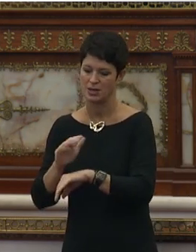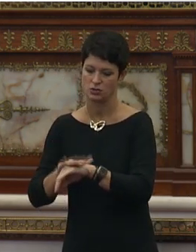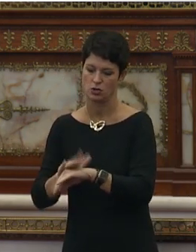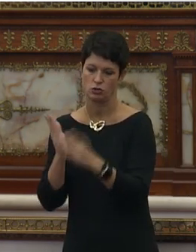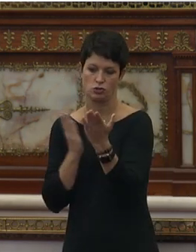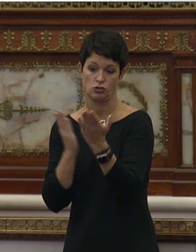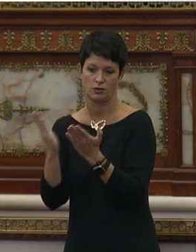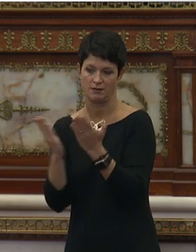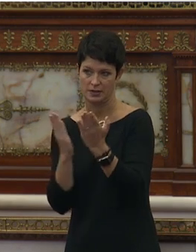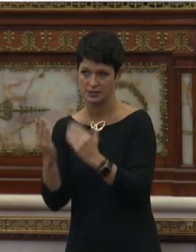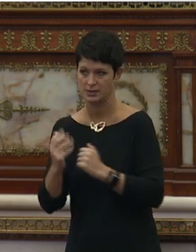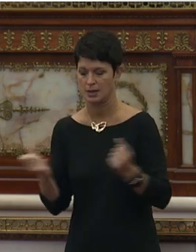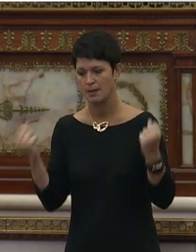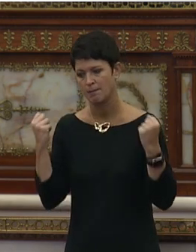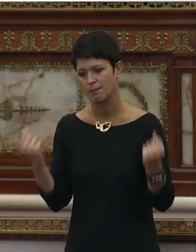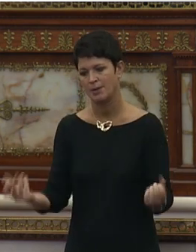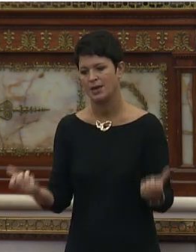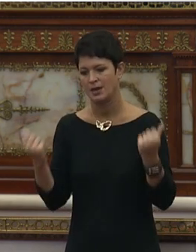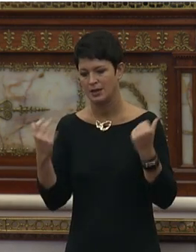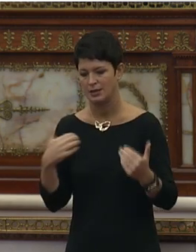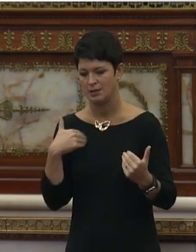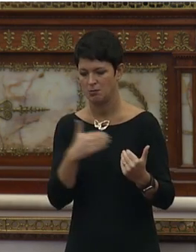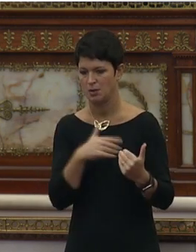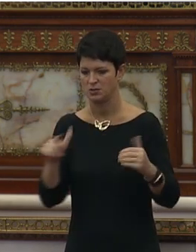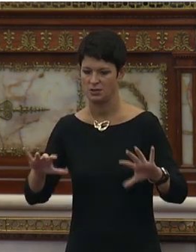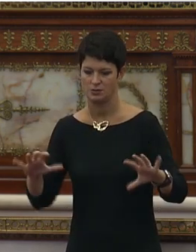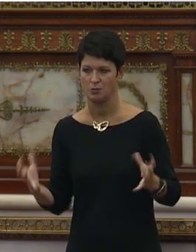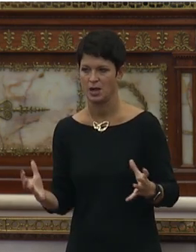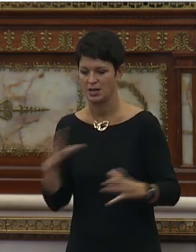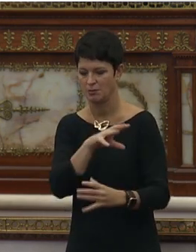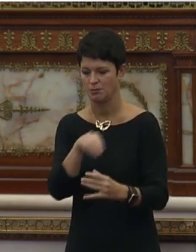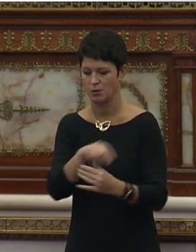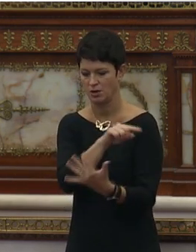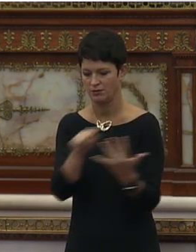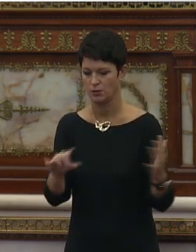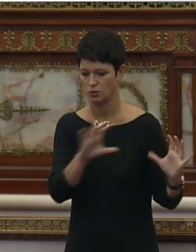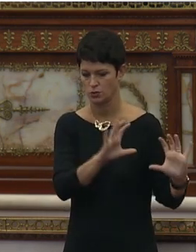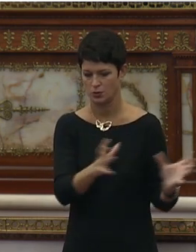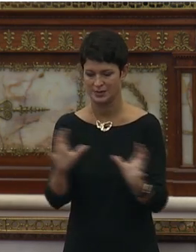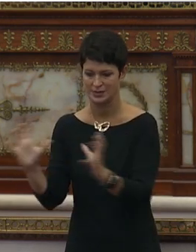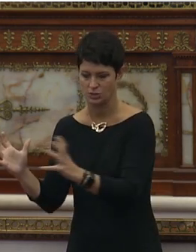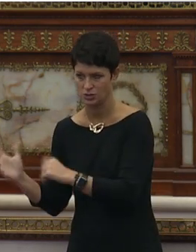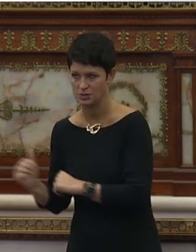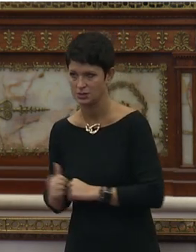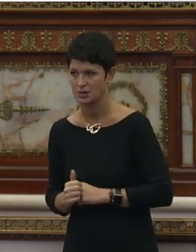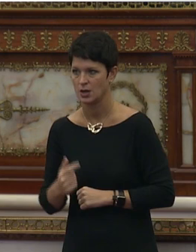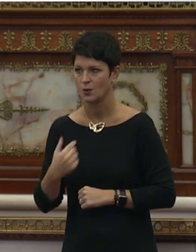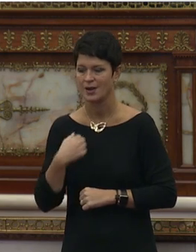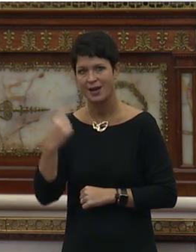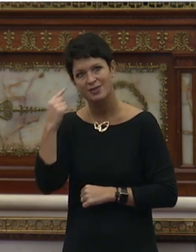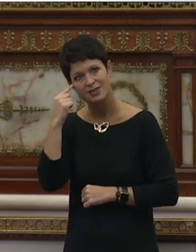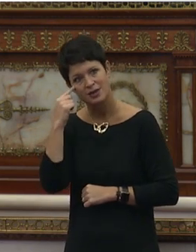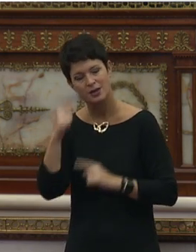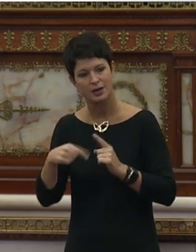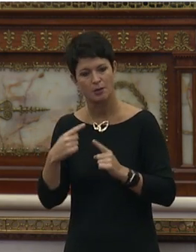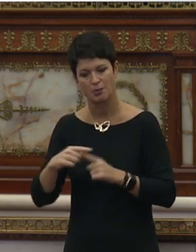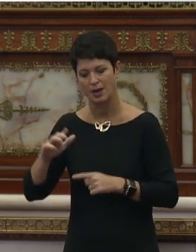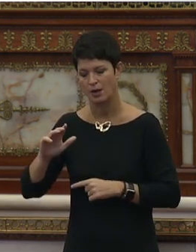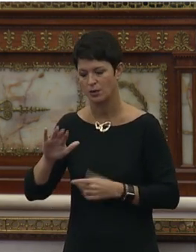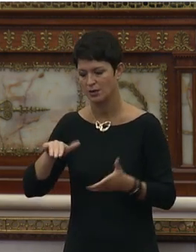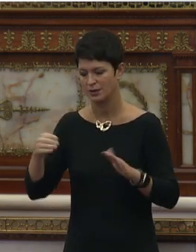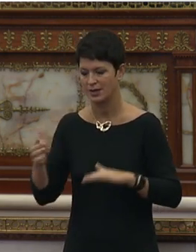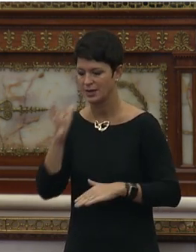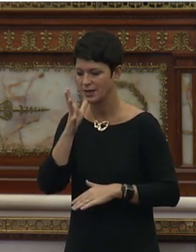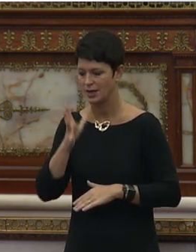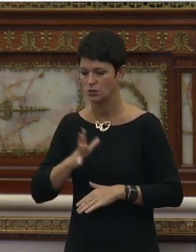service. And so many members of this body have been part of those organizations. When I think of the late